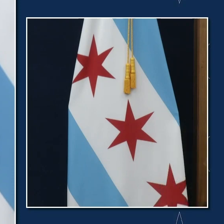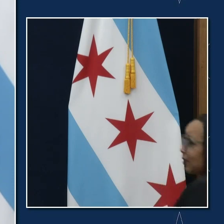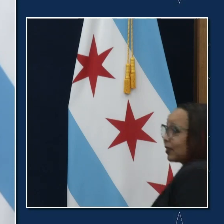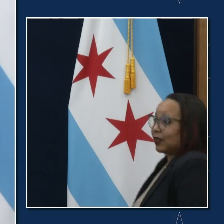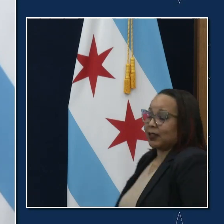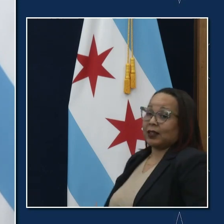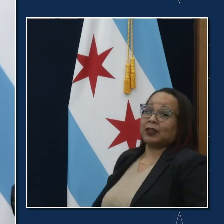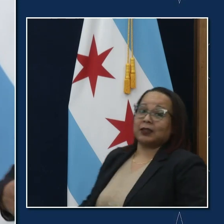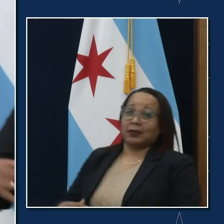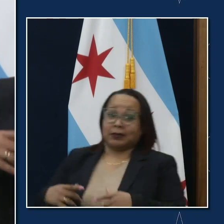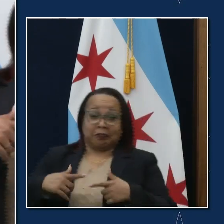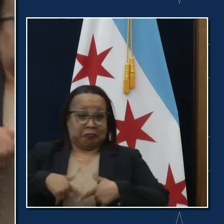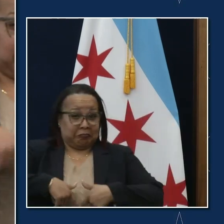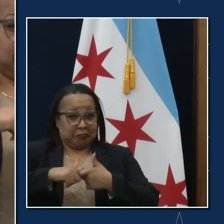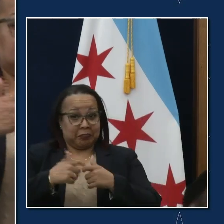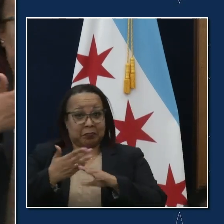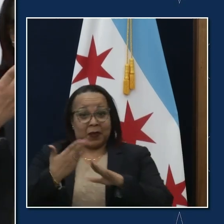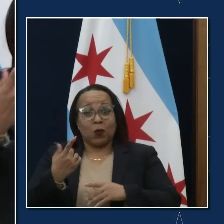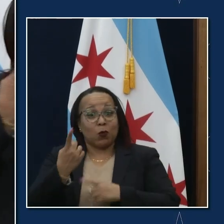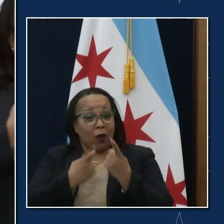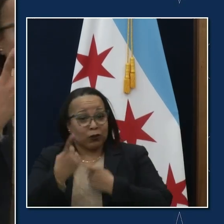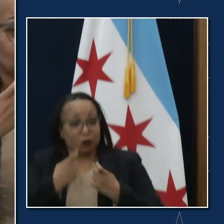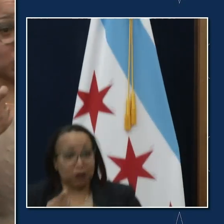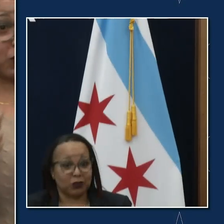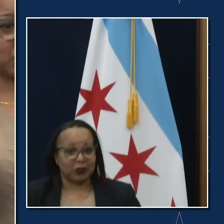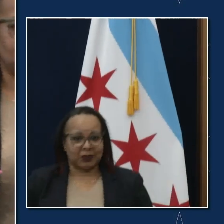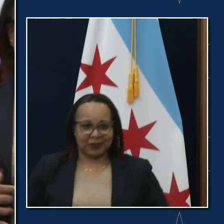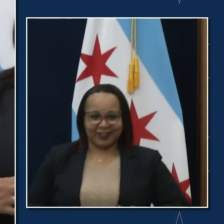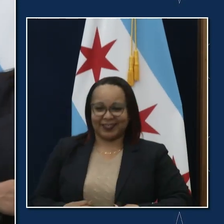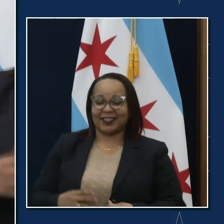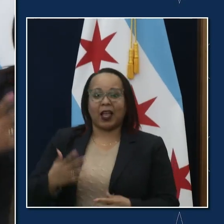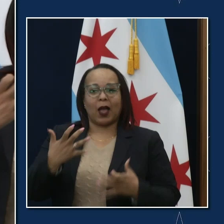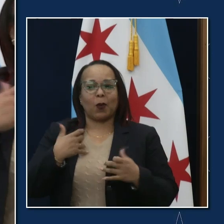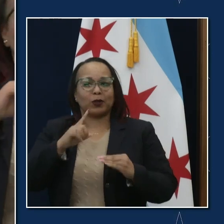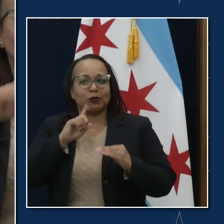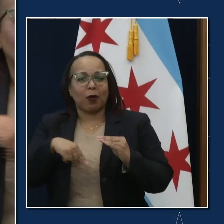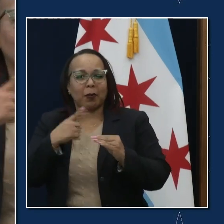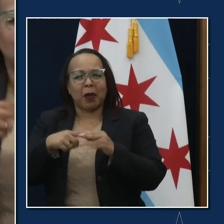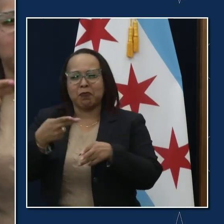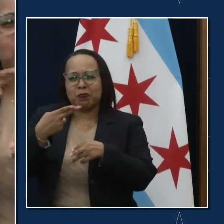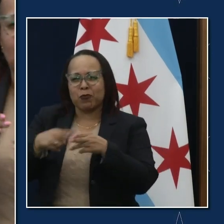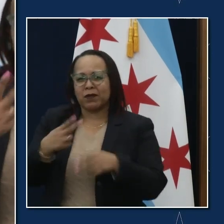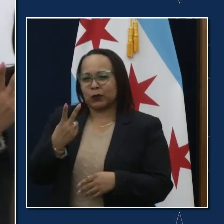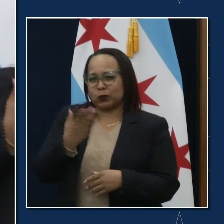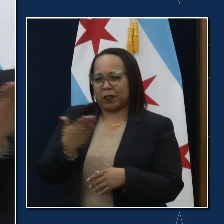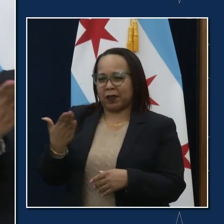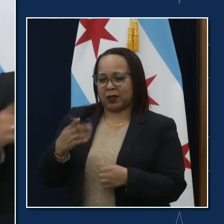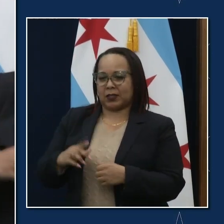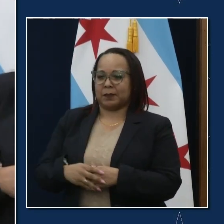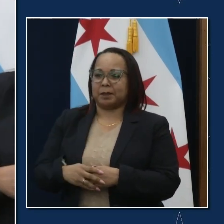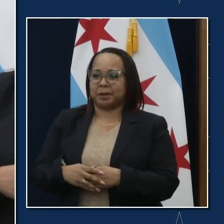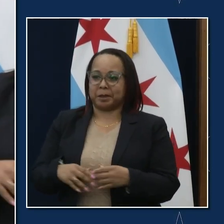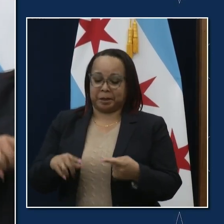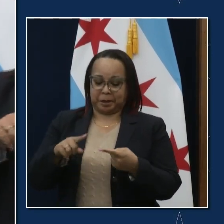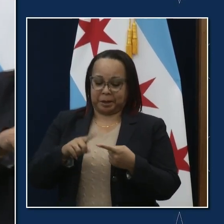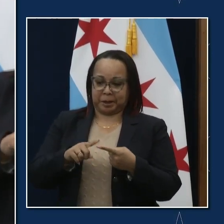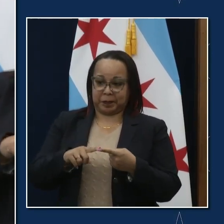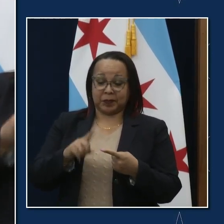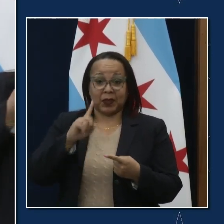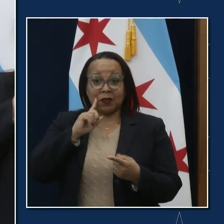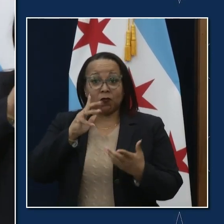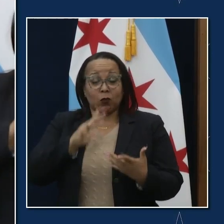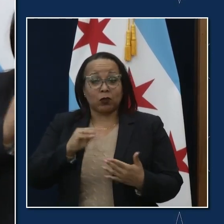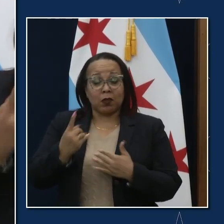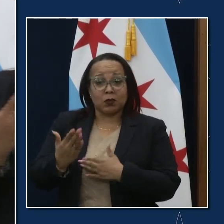Before I take questions, I wanted to also talk about briefly 2 other things. Unfortunately,